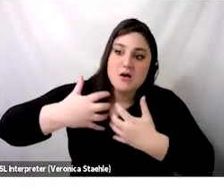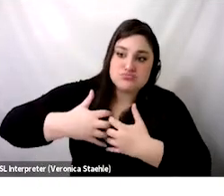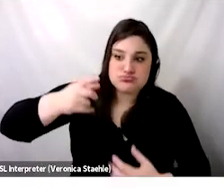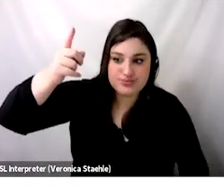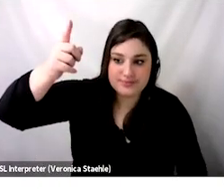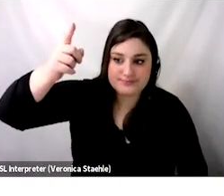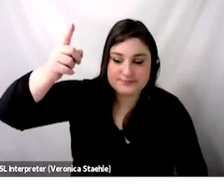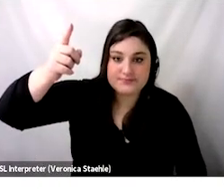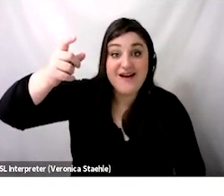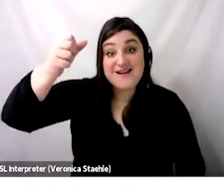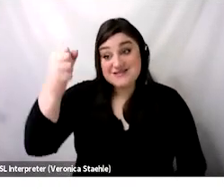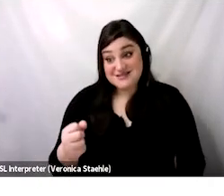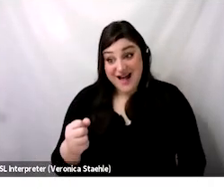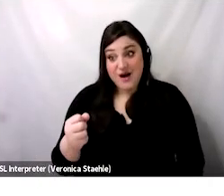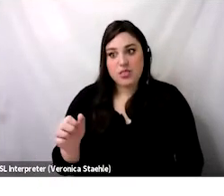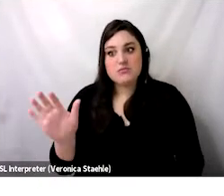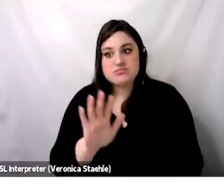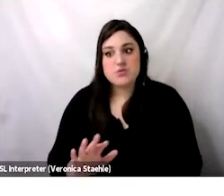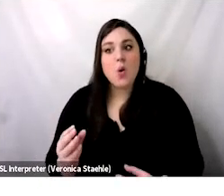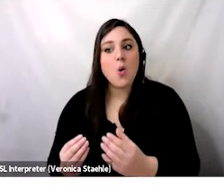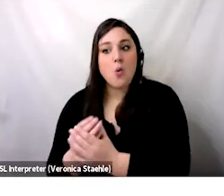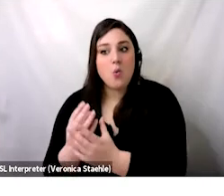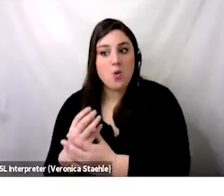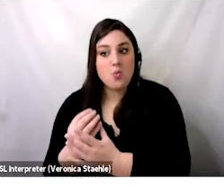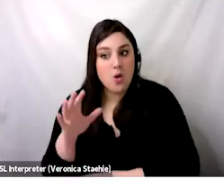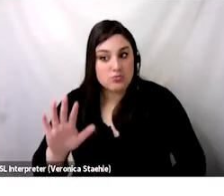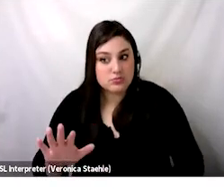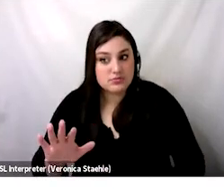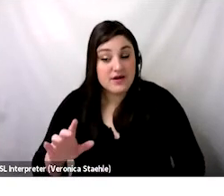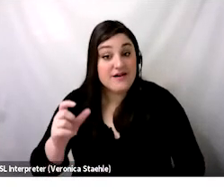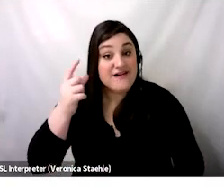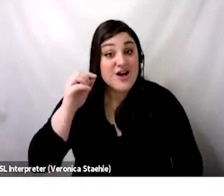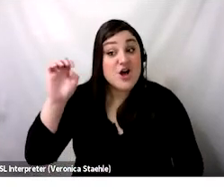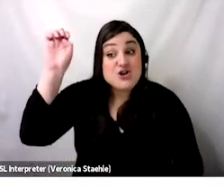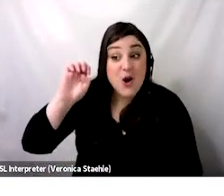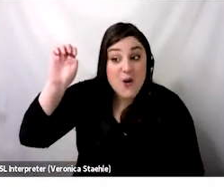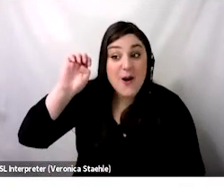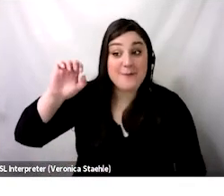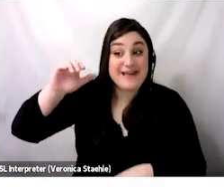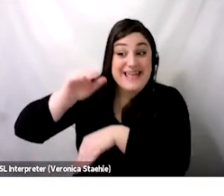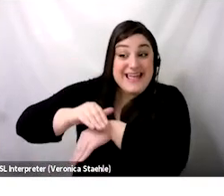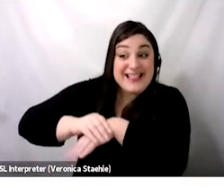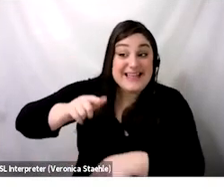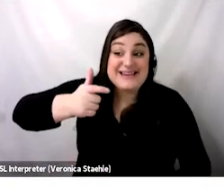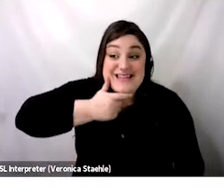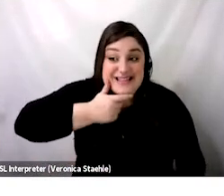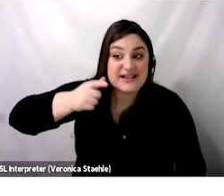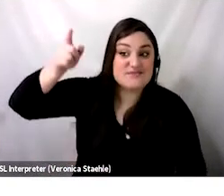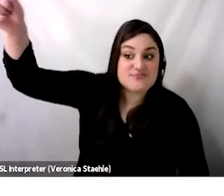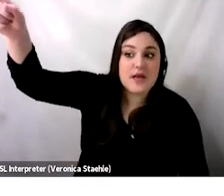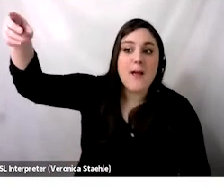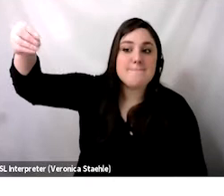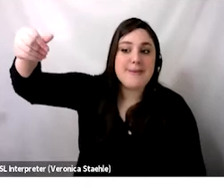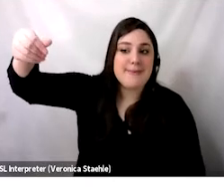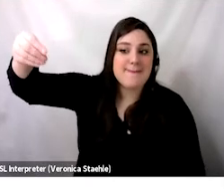and Europe that had the cash and demands. And the prominence of cotton